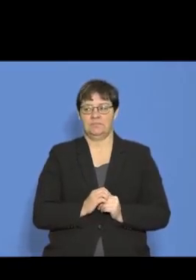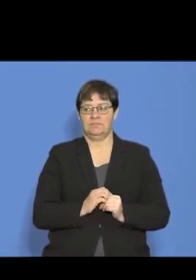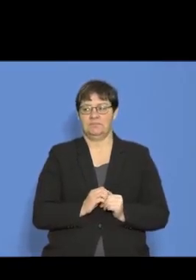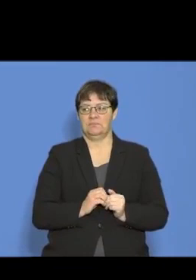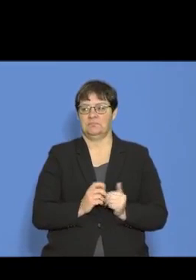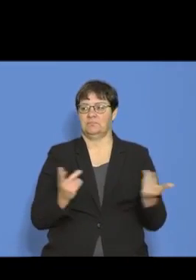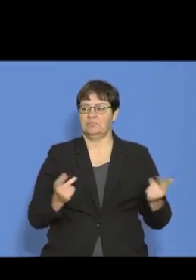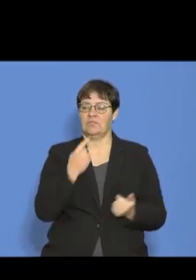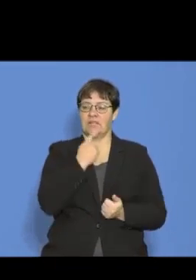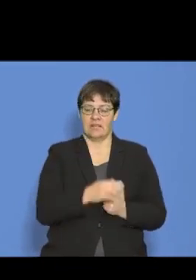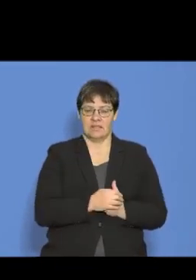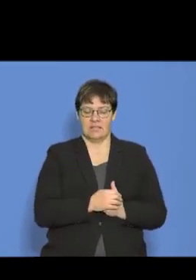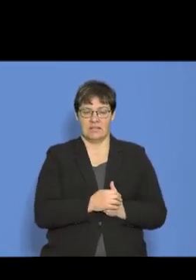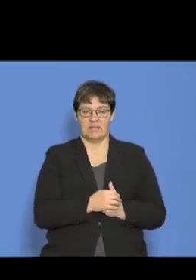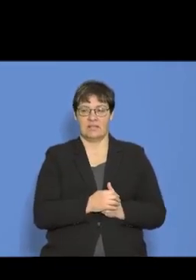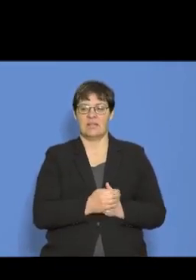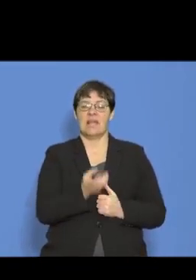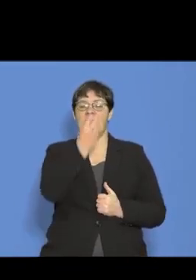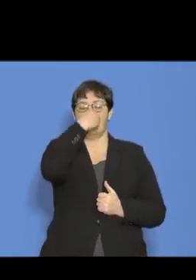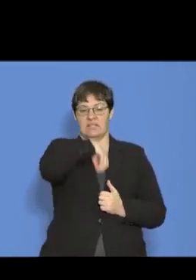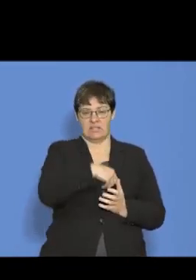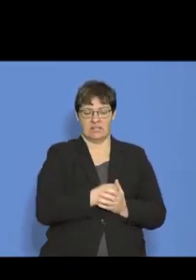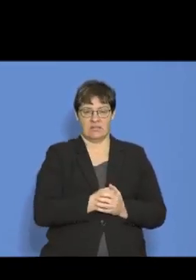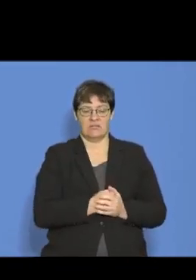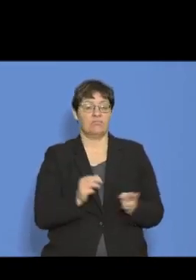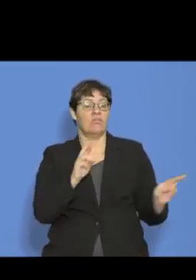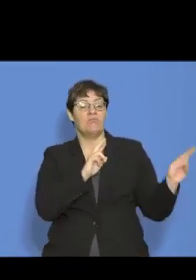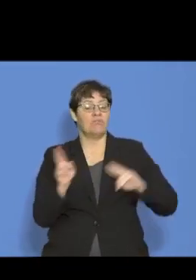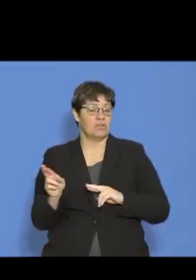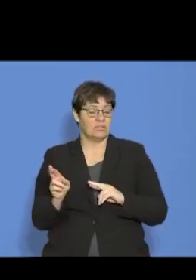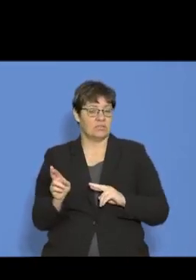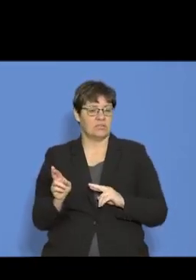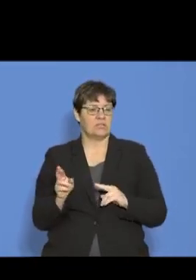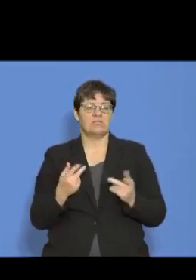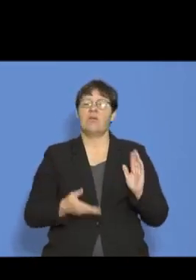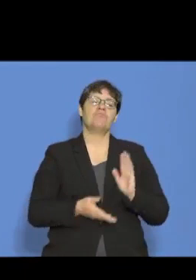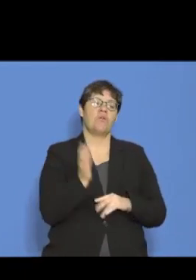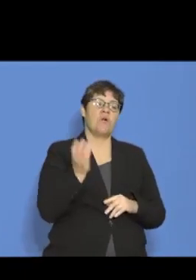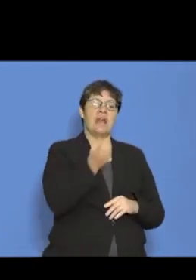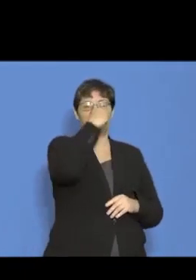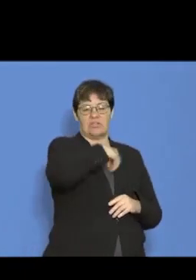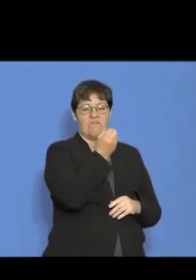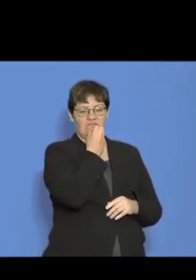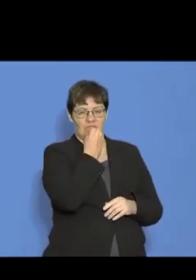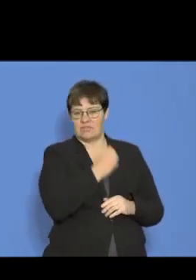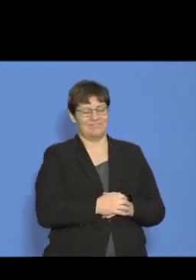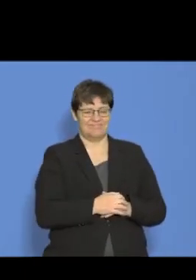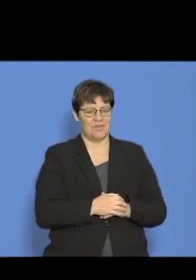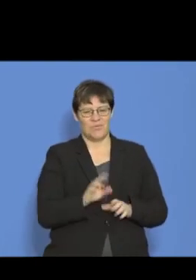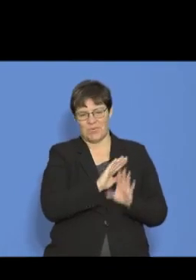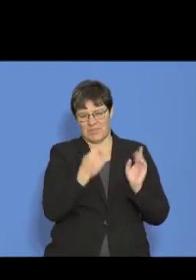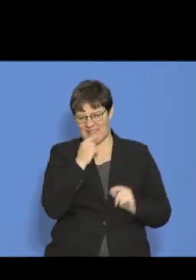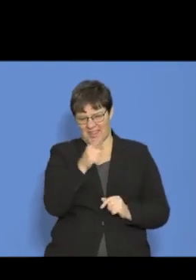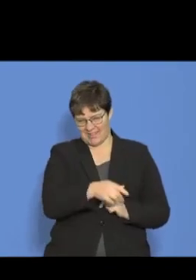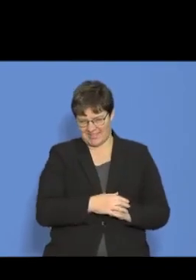Right, so as I mentioned, ingestion. We often refer to us as, let's go and ingest our food. No, we don't actually say